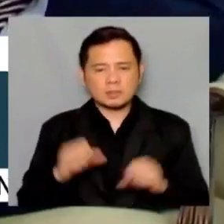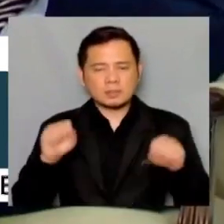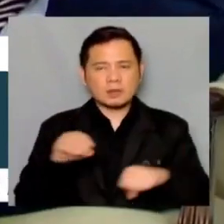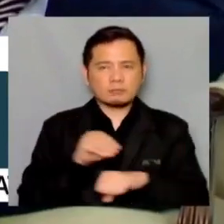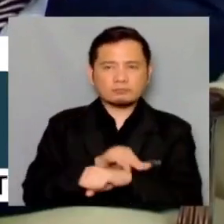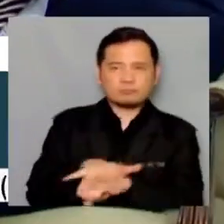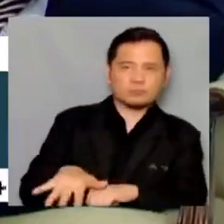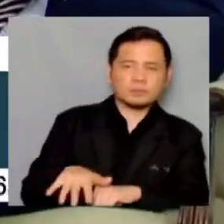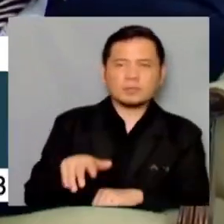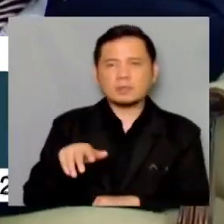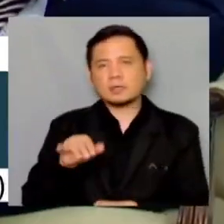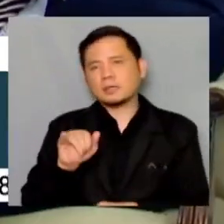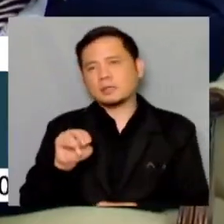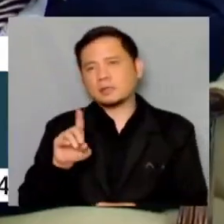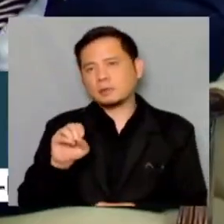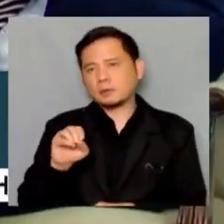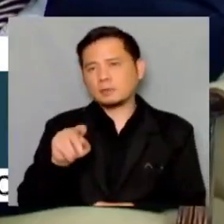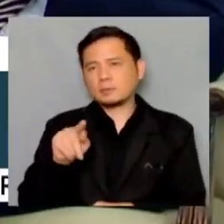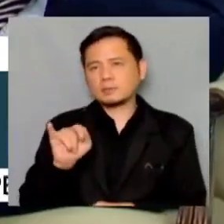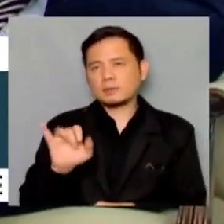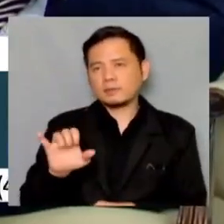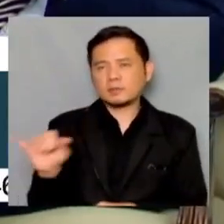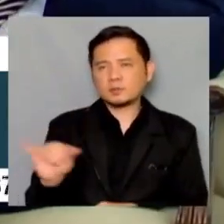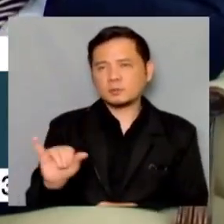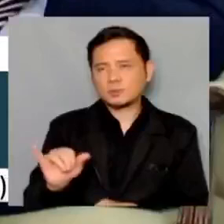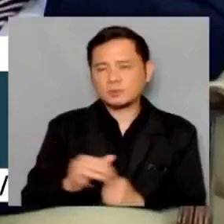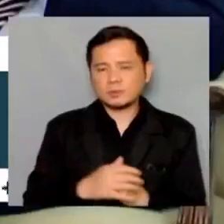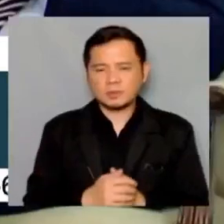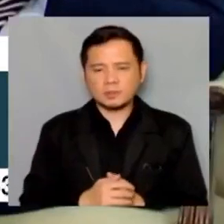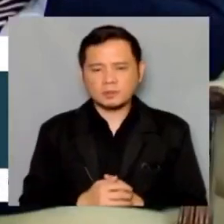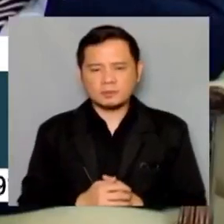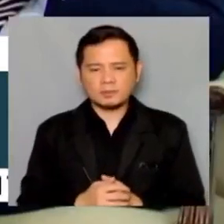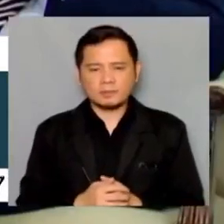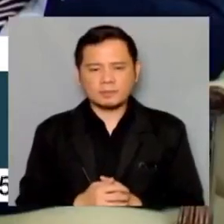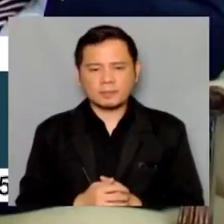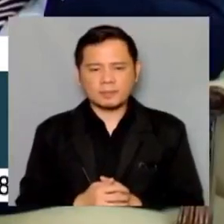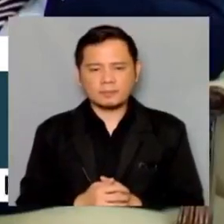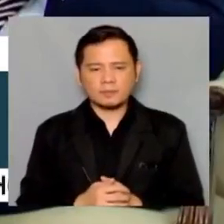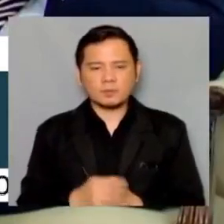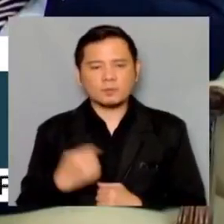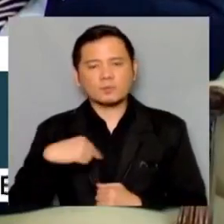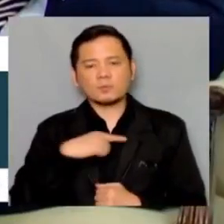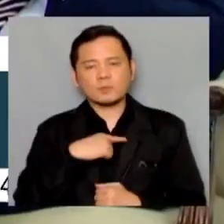well. And it's attacking the core tenets of a rule-based international order.